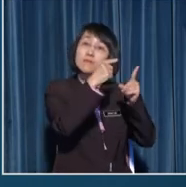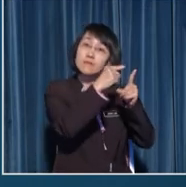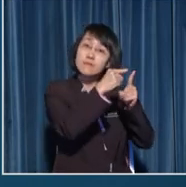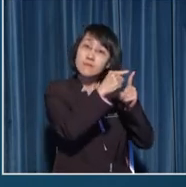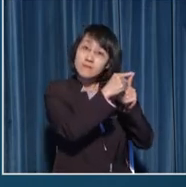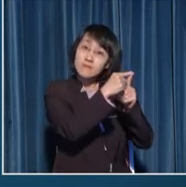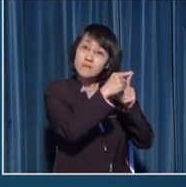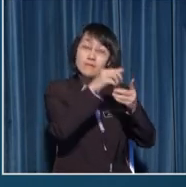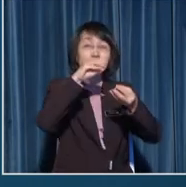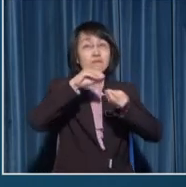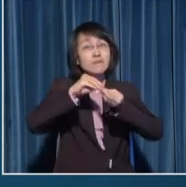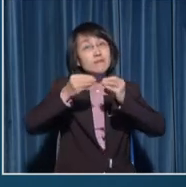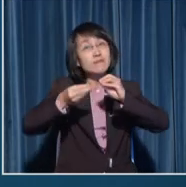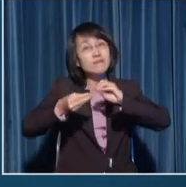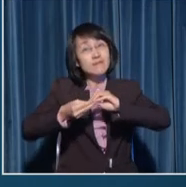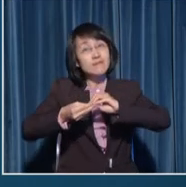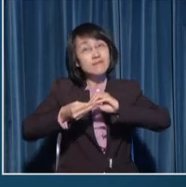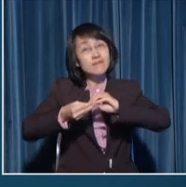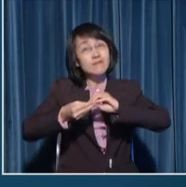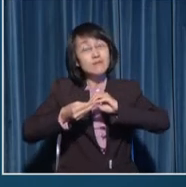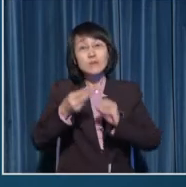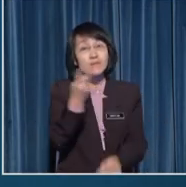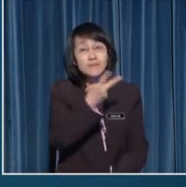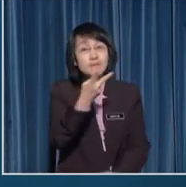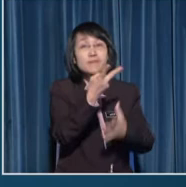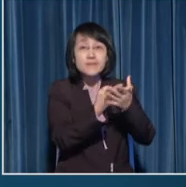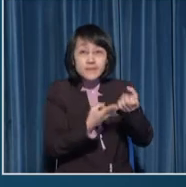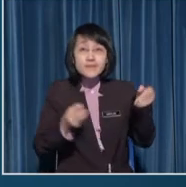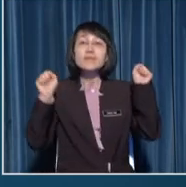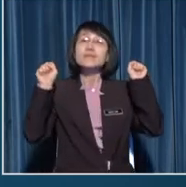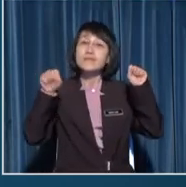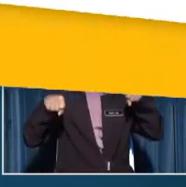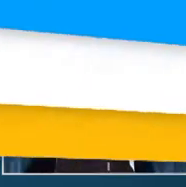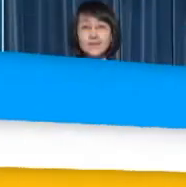words, numbers, or both.